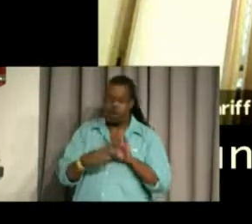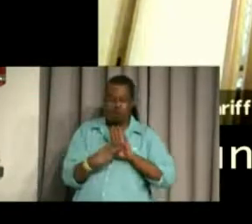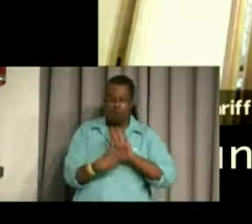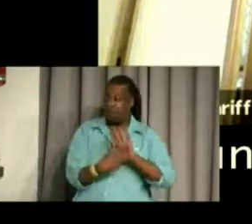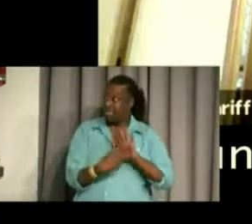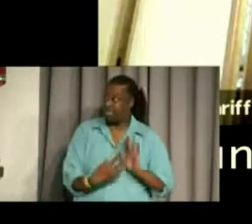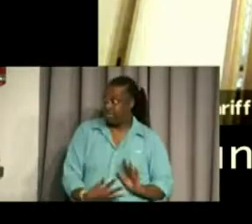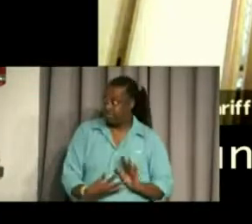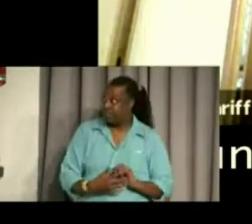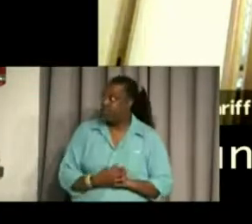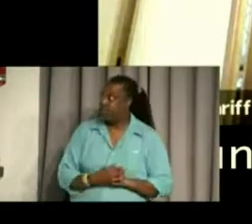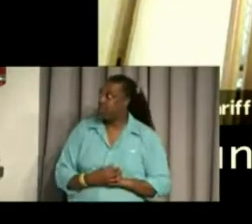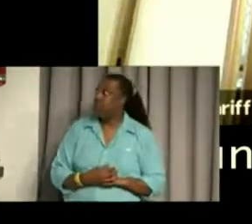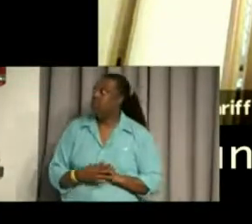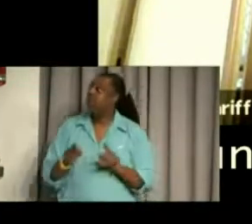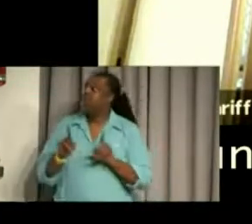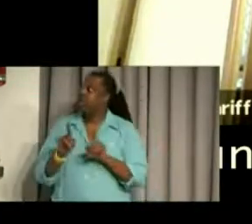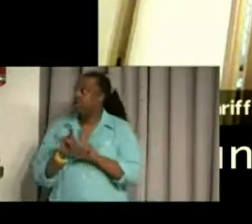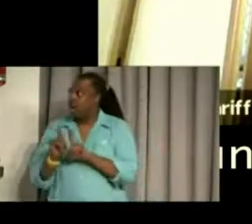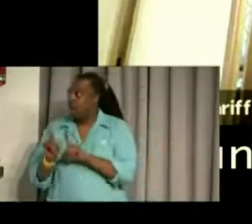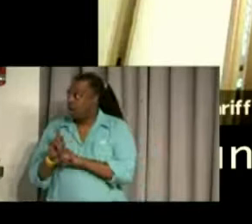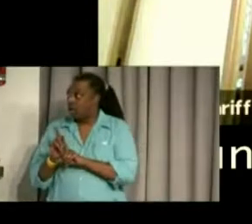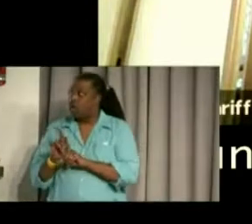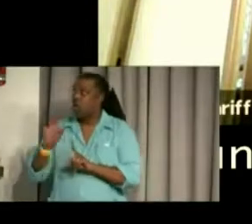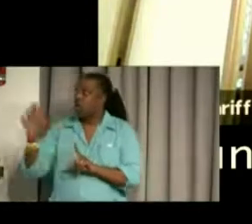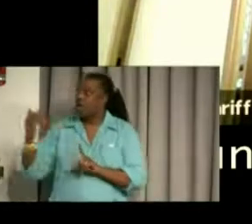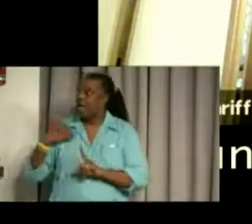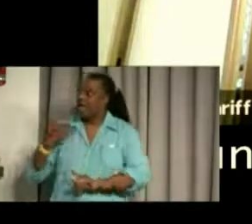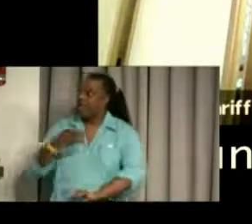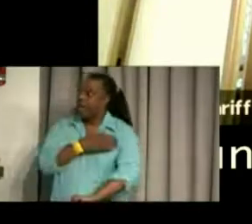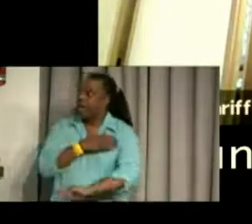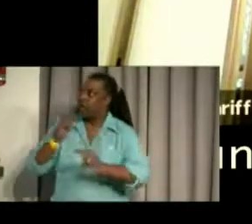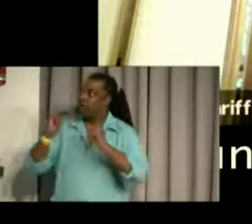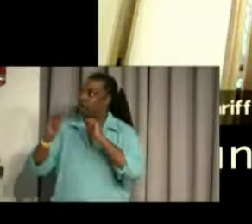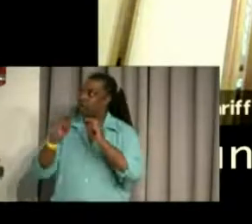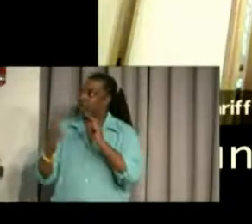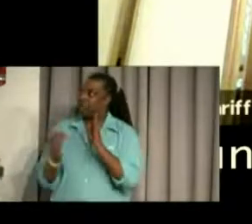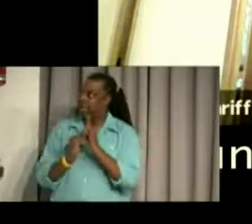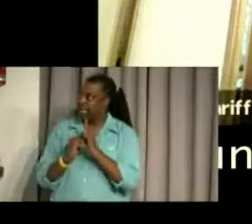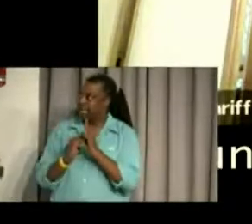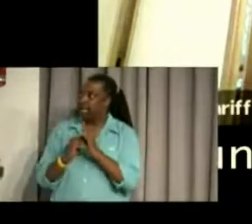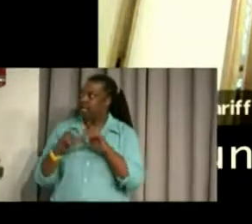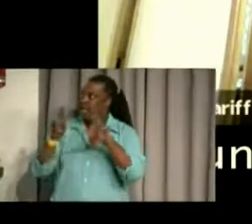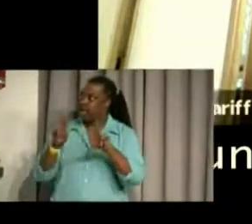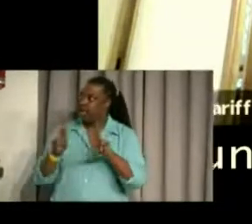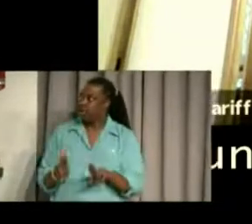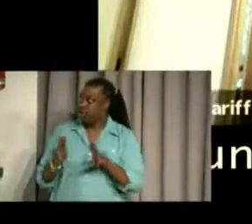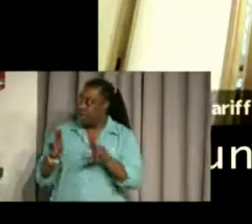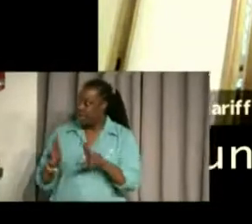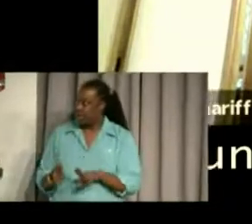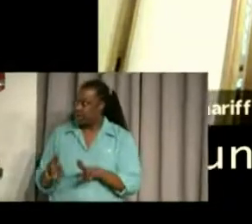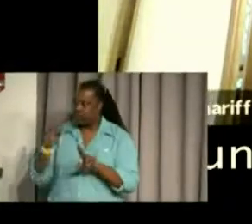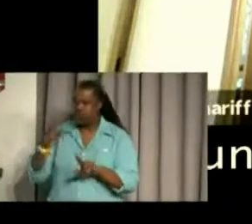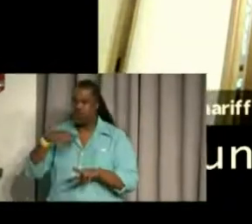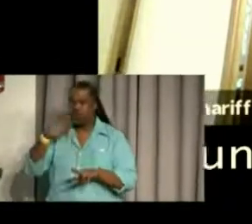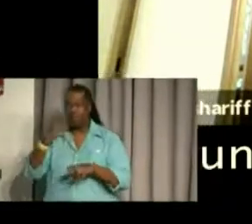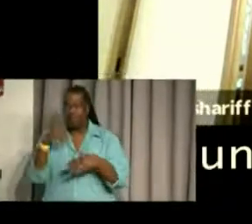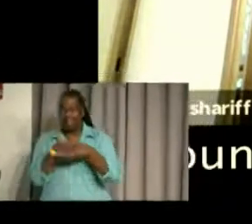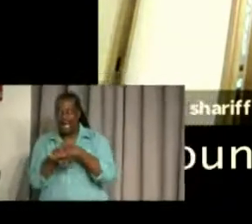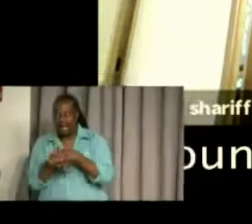representatives. And then also they had the power to renegotiate union contracts, sell off public